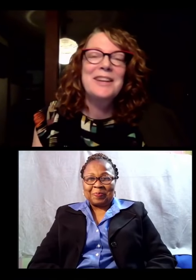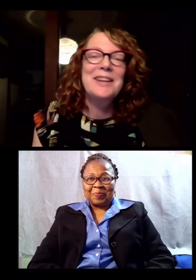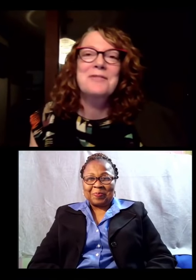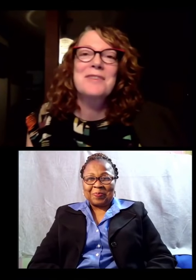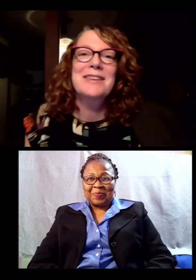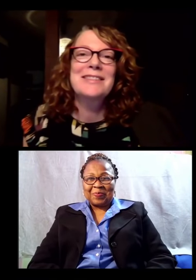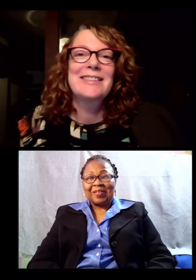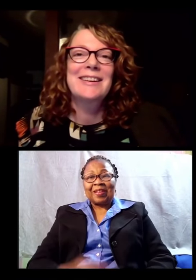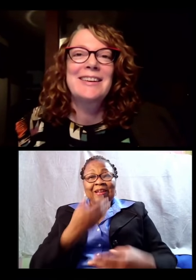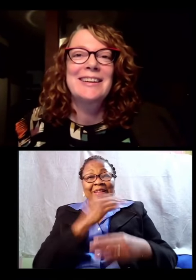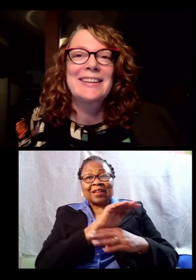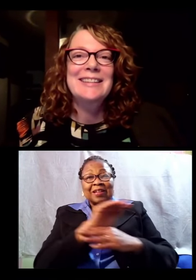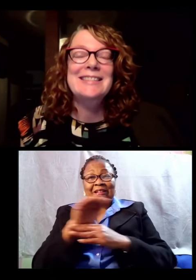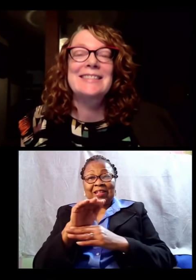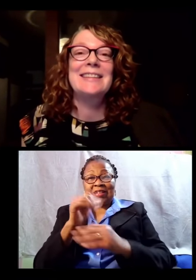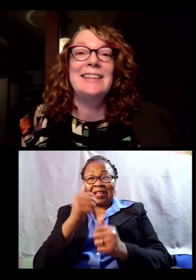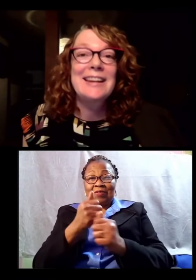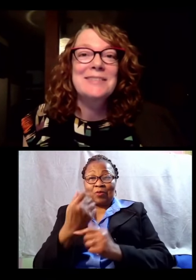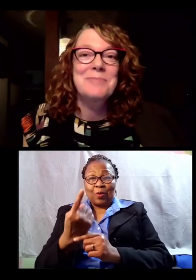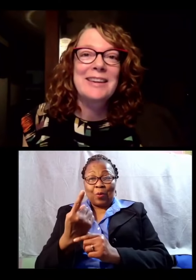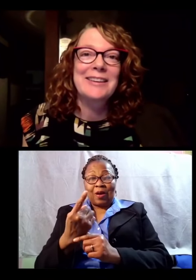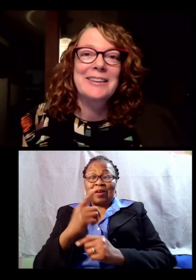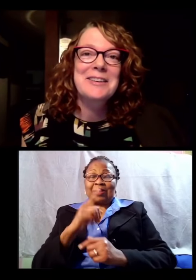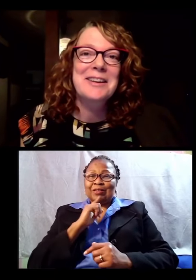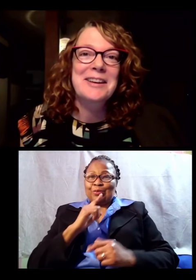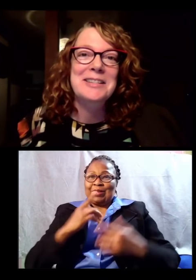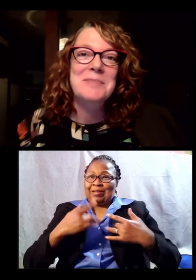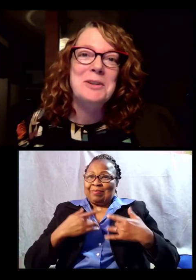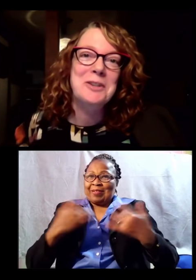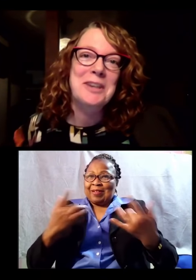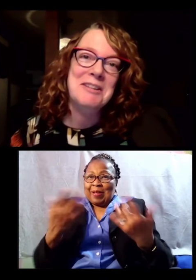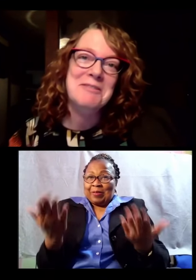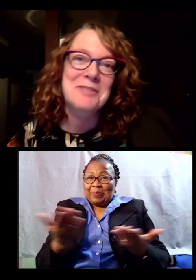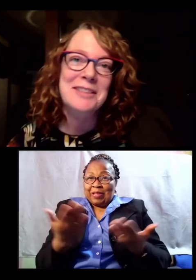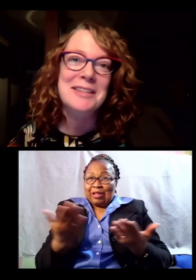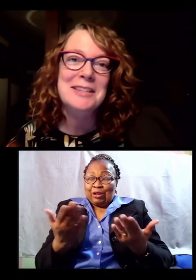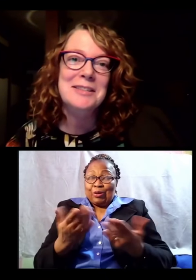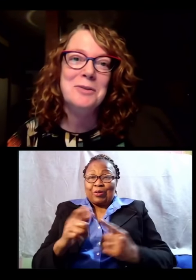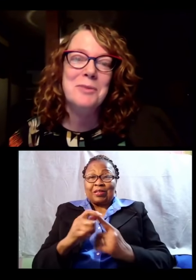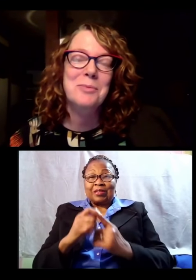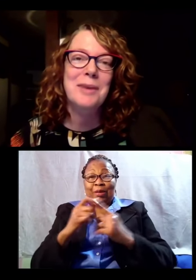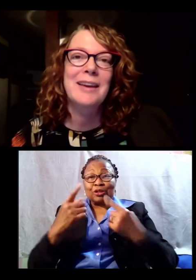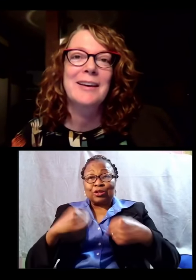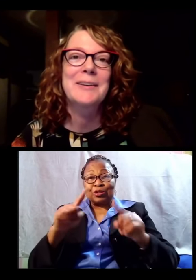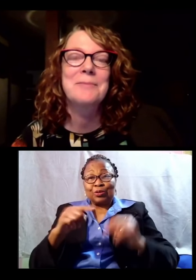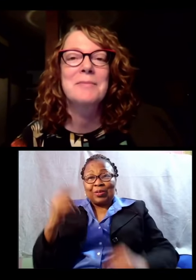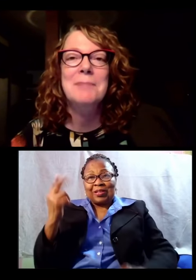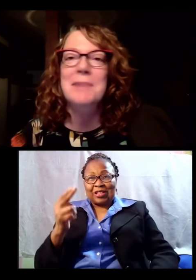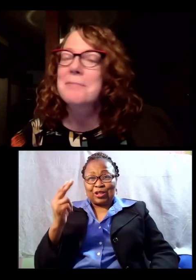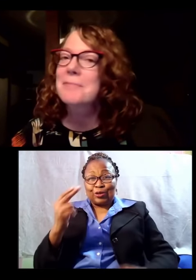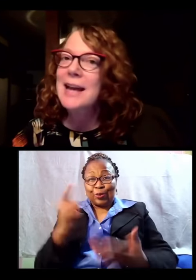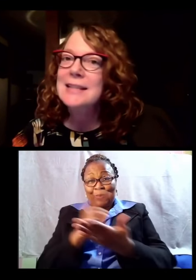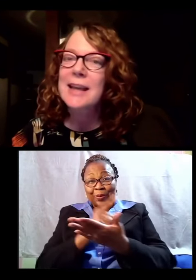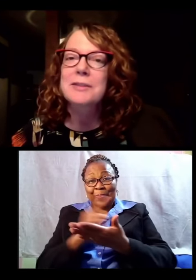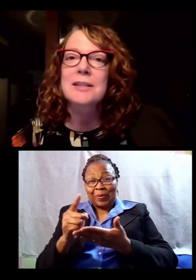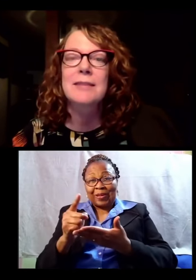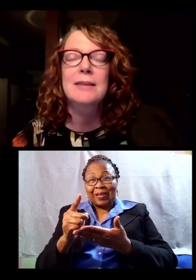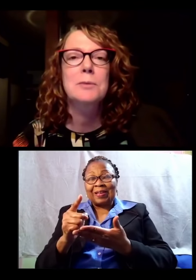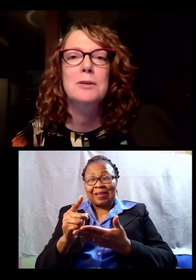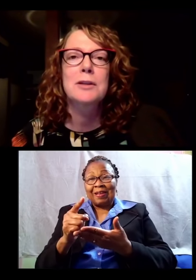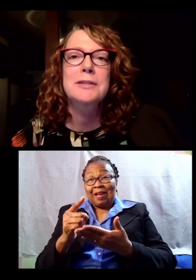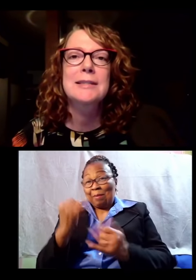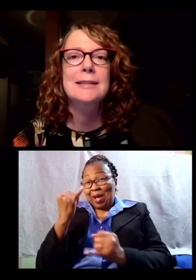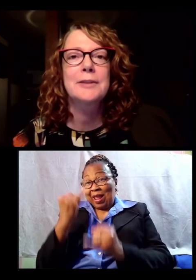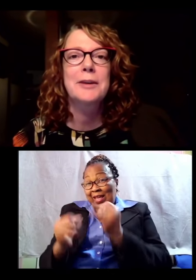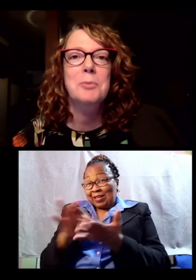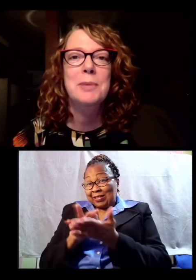Good evening, everyone. It is a delight to be here, especially during this historic week. At my last count, I think there